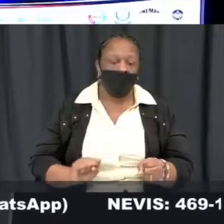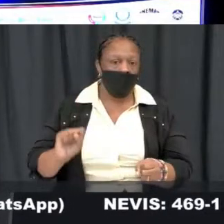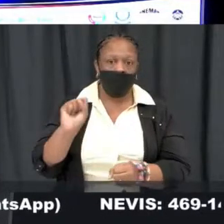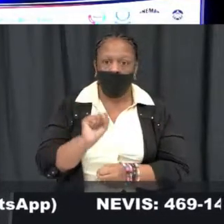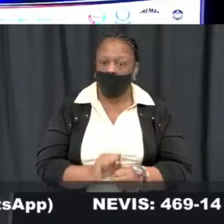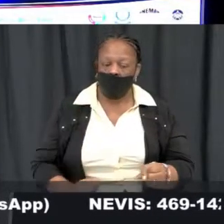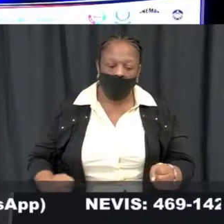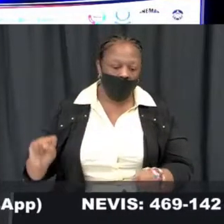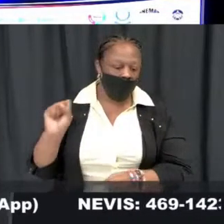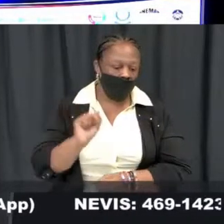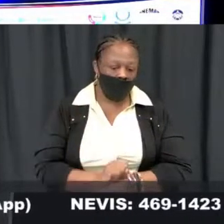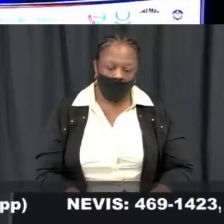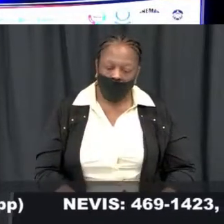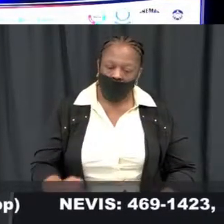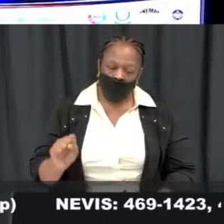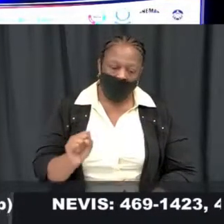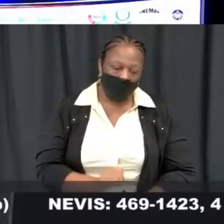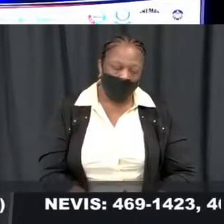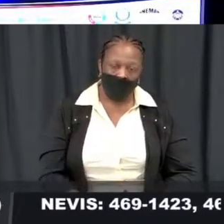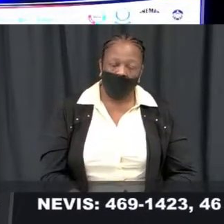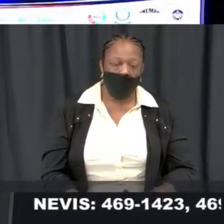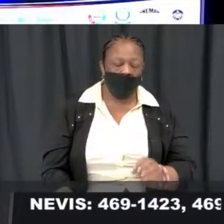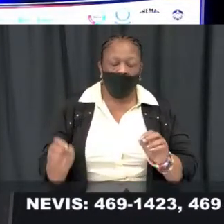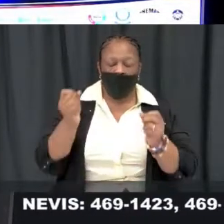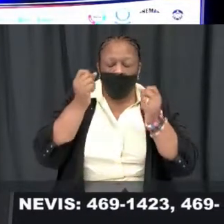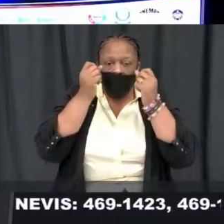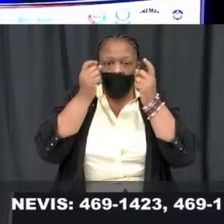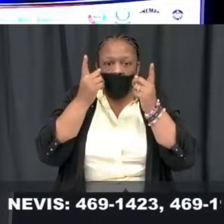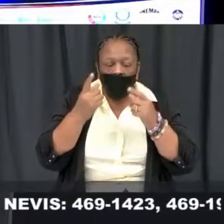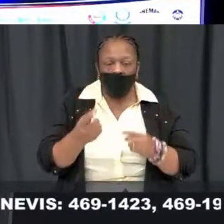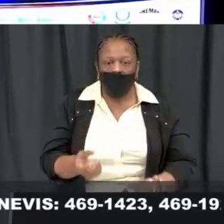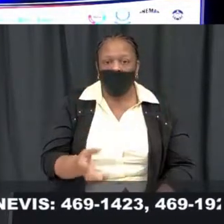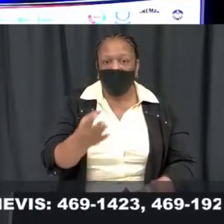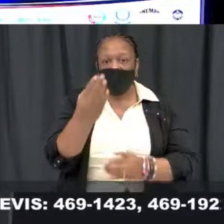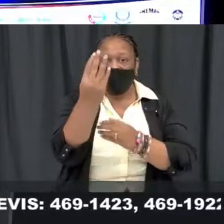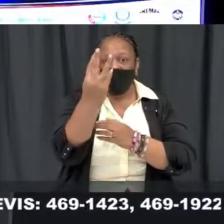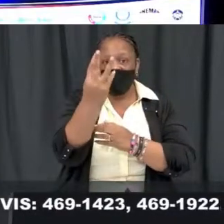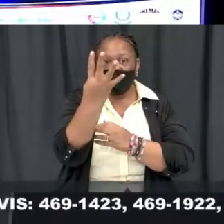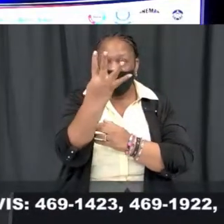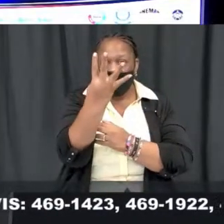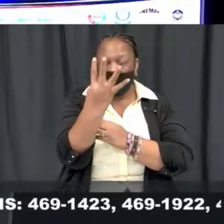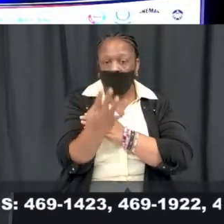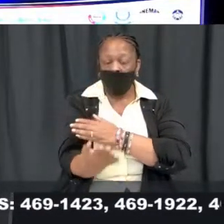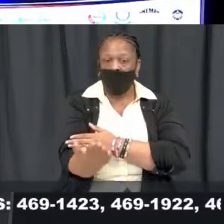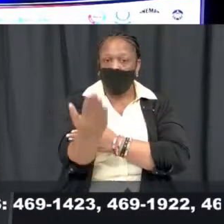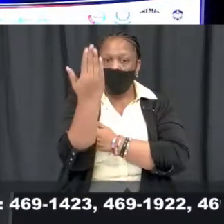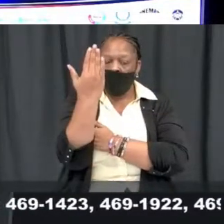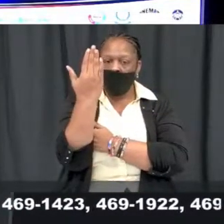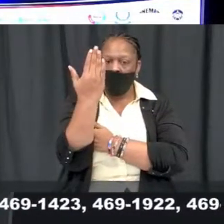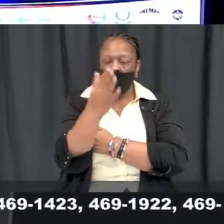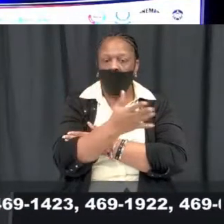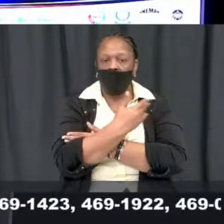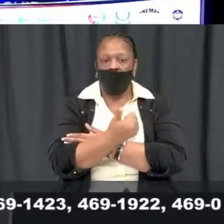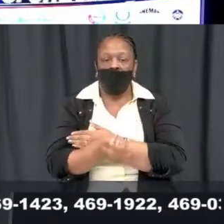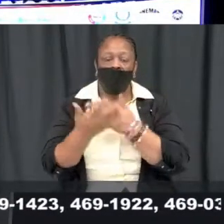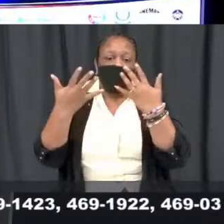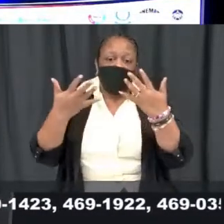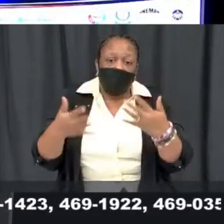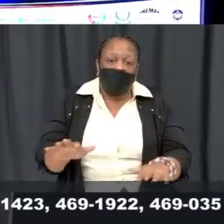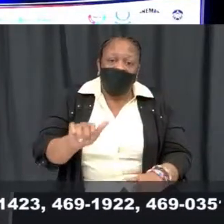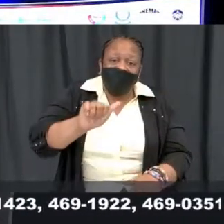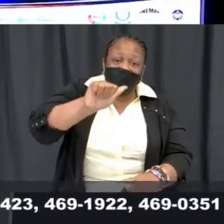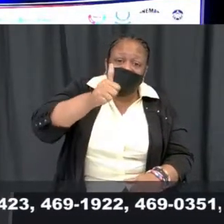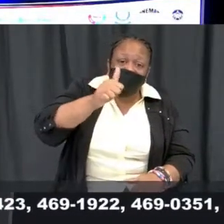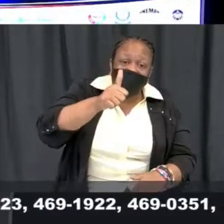and sometimes they don't get done until 9 and 10 at night, all in an effort to make sure that we identify those